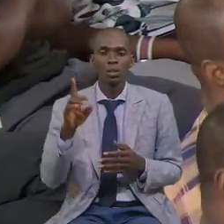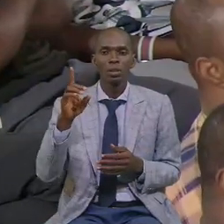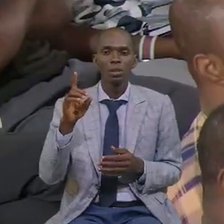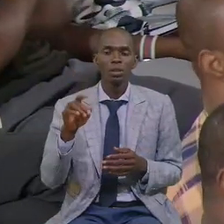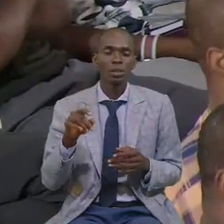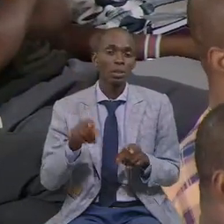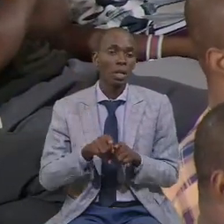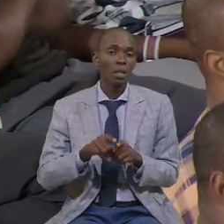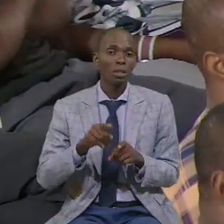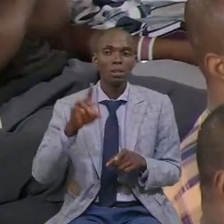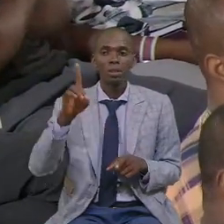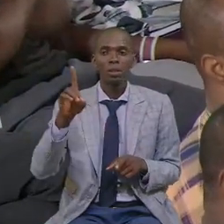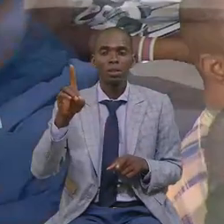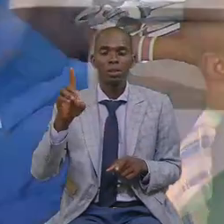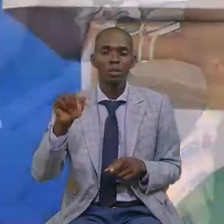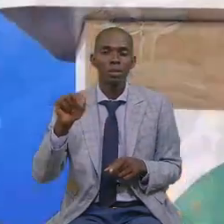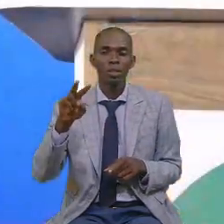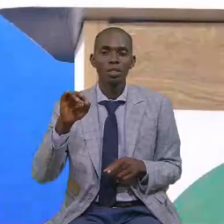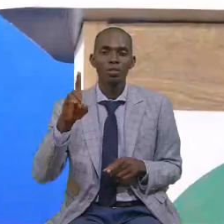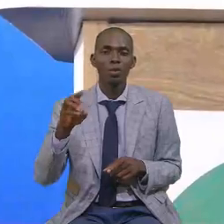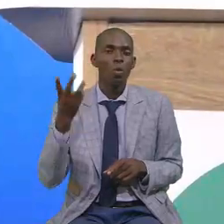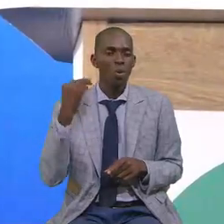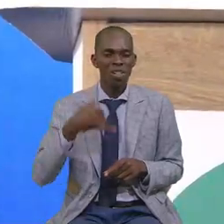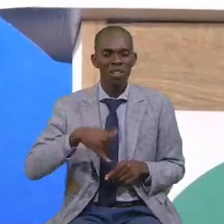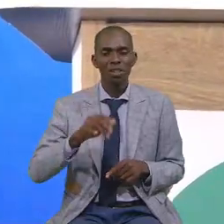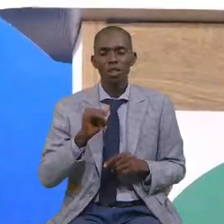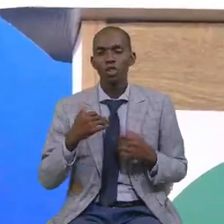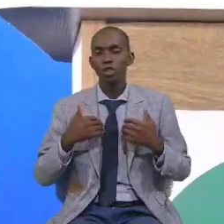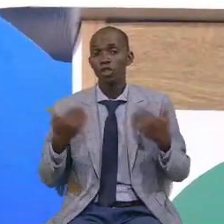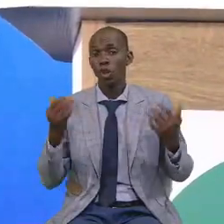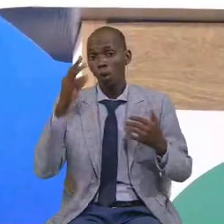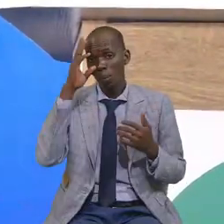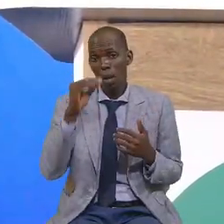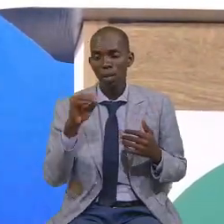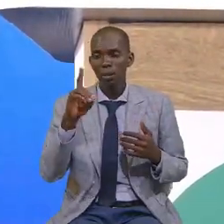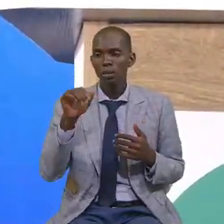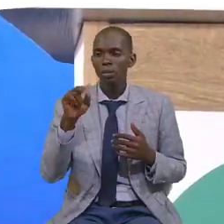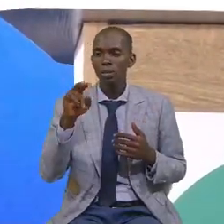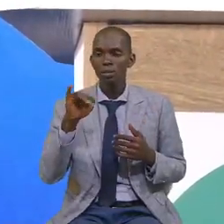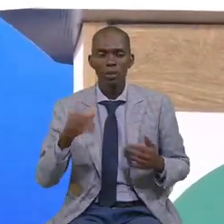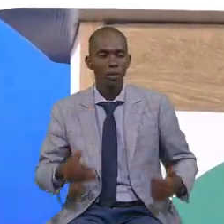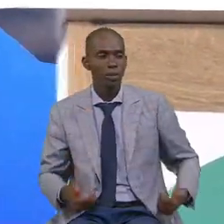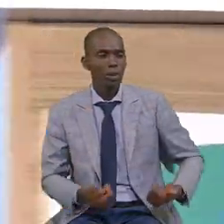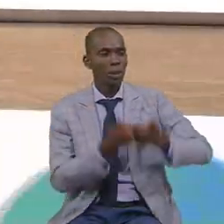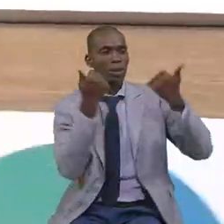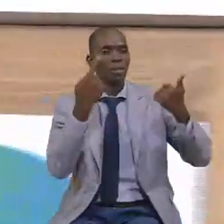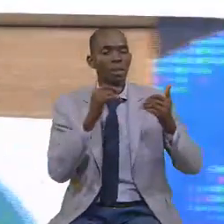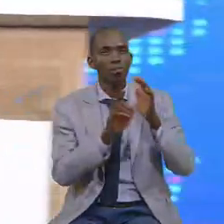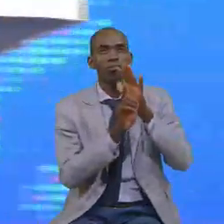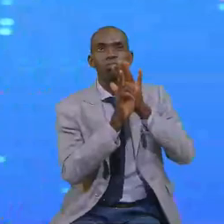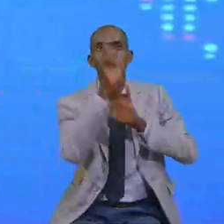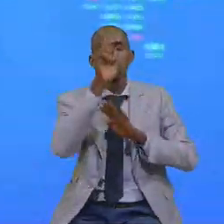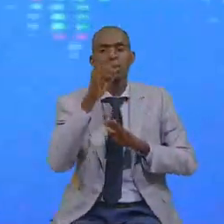David was still a young man, and he confronted Goliath, and Saul